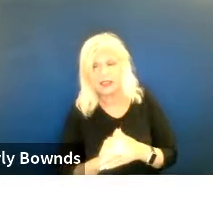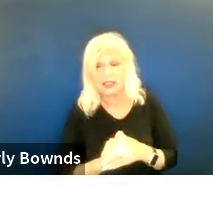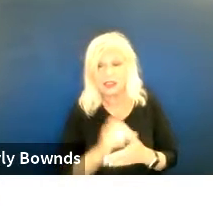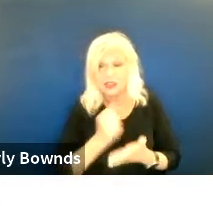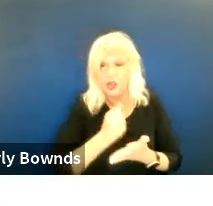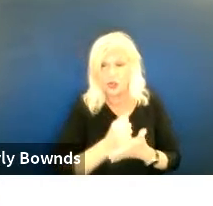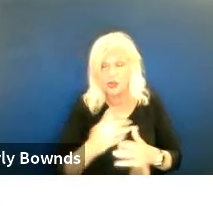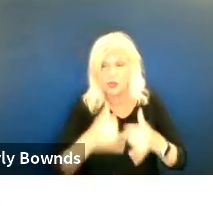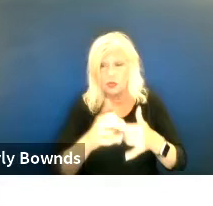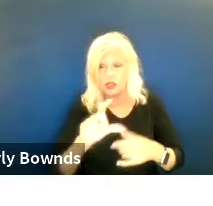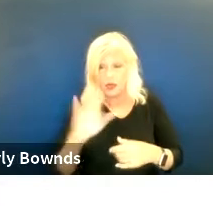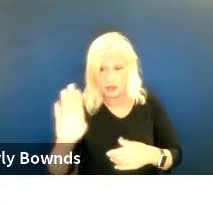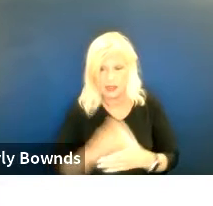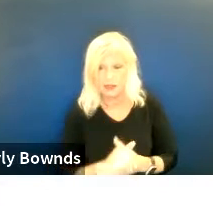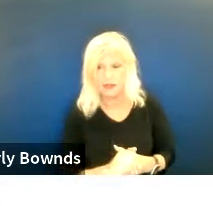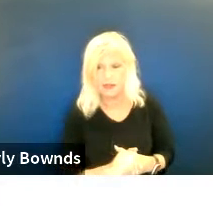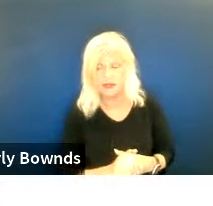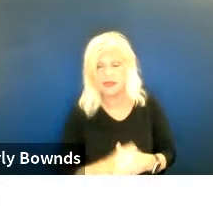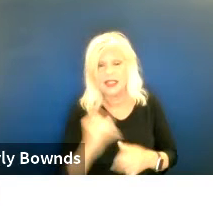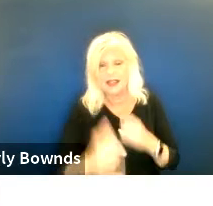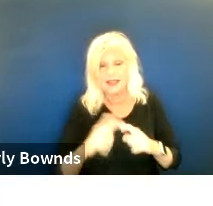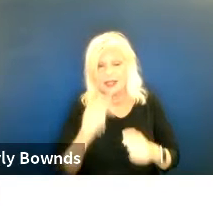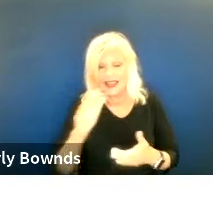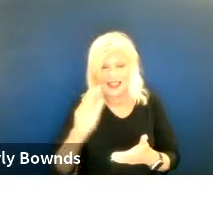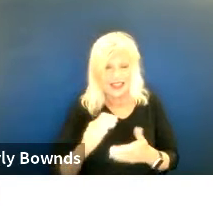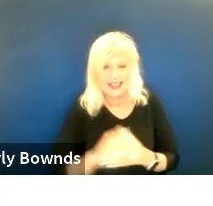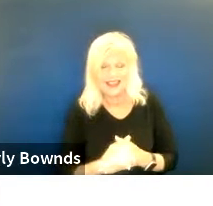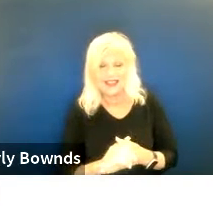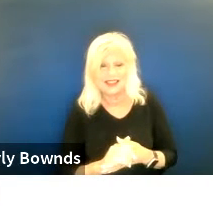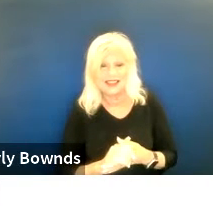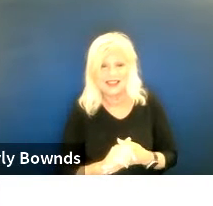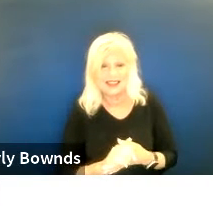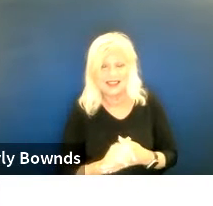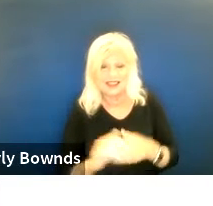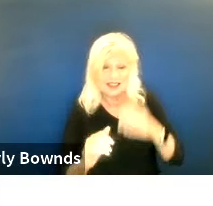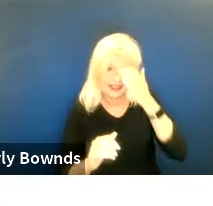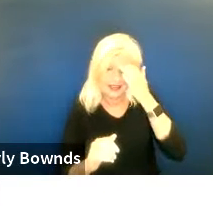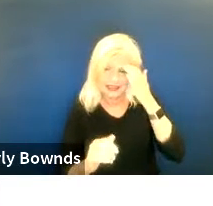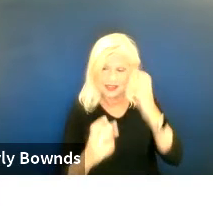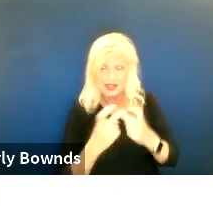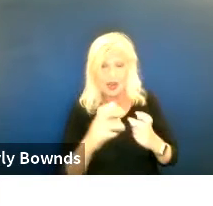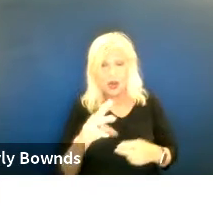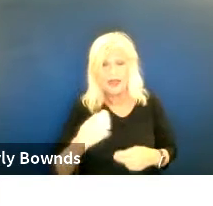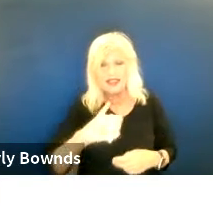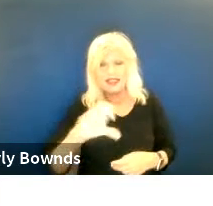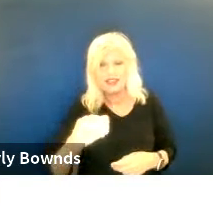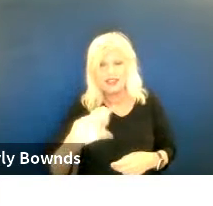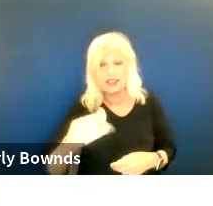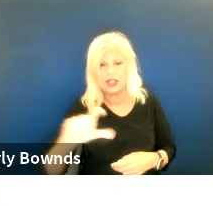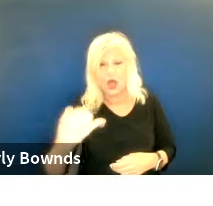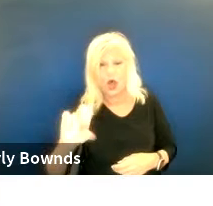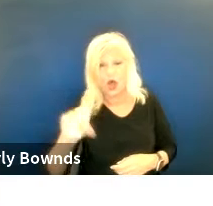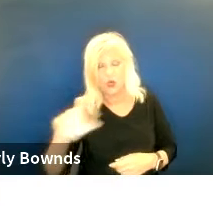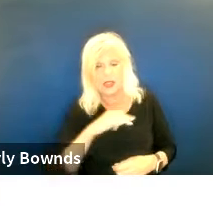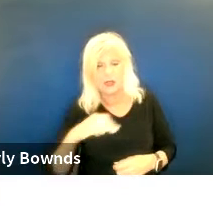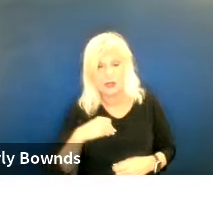UAB. Last but not the least, panelist Ms. Jen Allred. As a member of